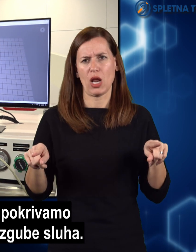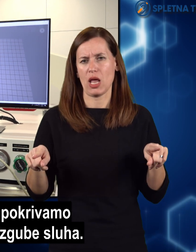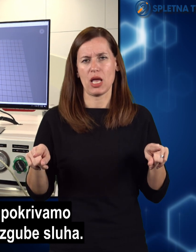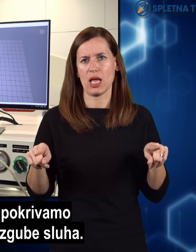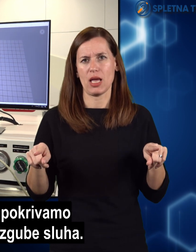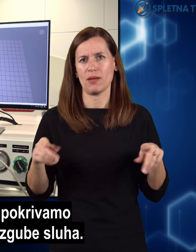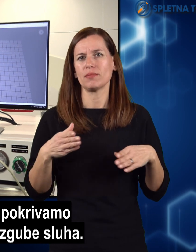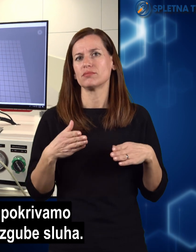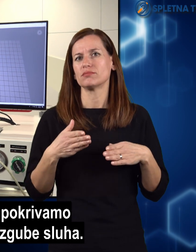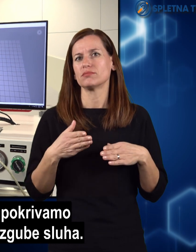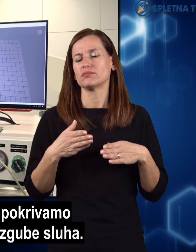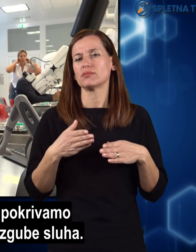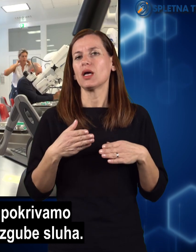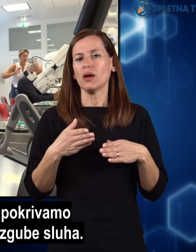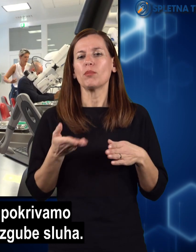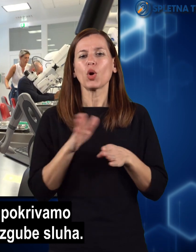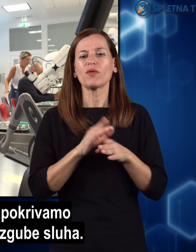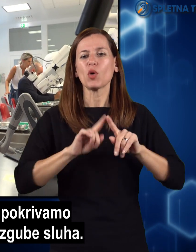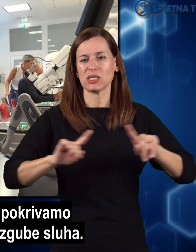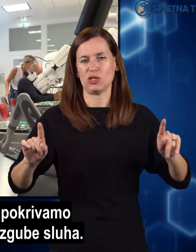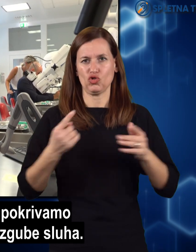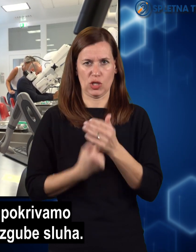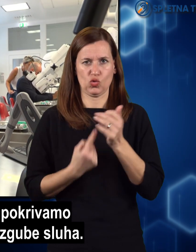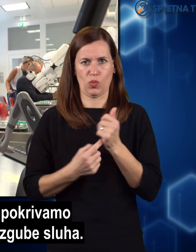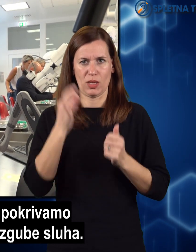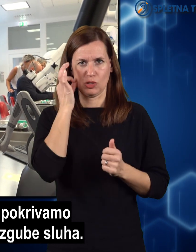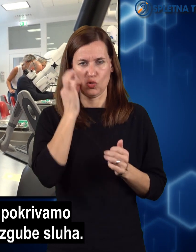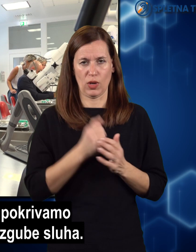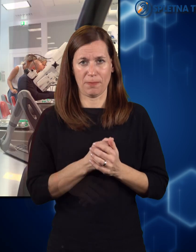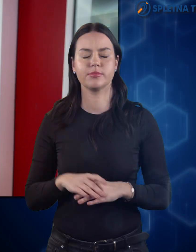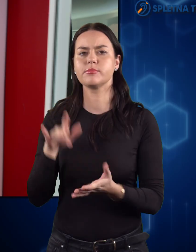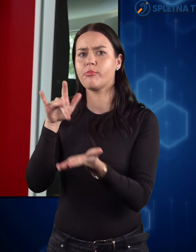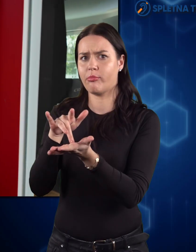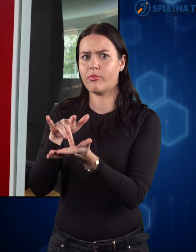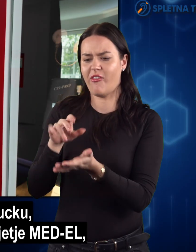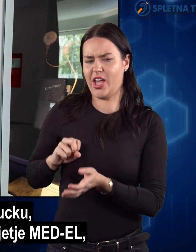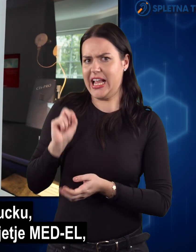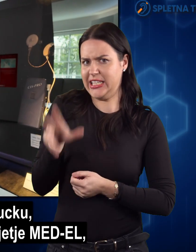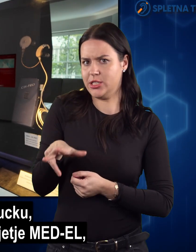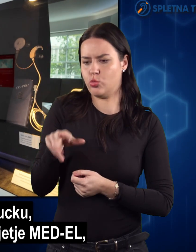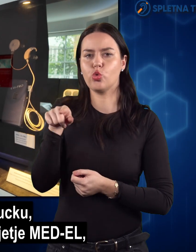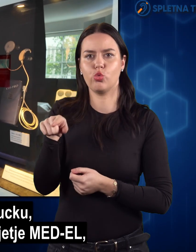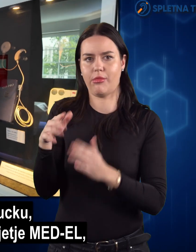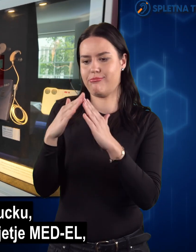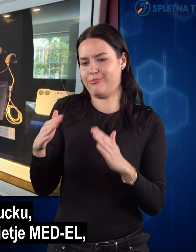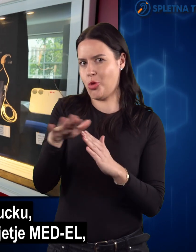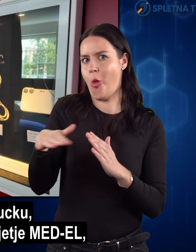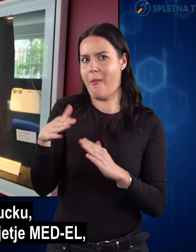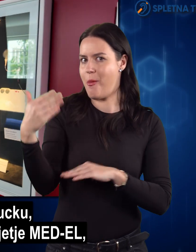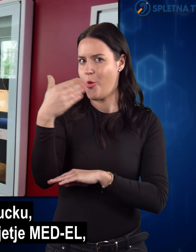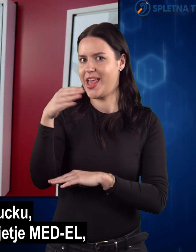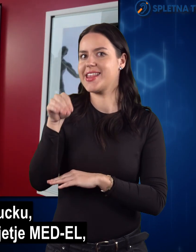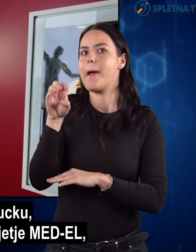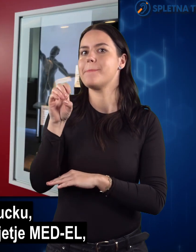really cover the full range of hearing loss. V Innsbrucku, kjer je